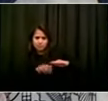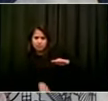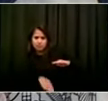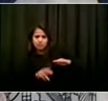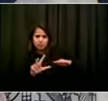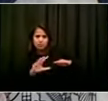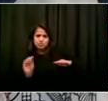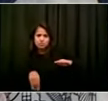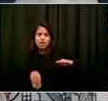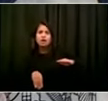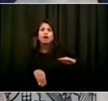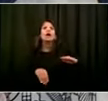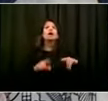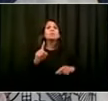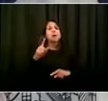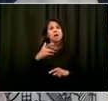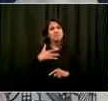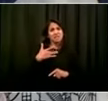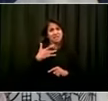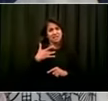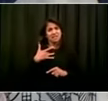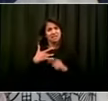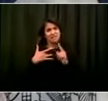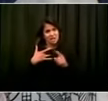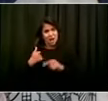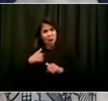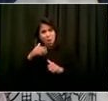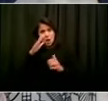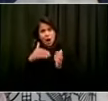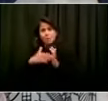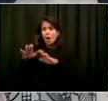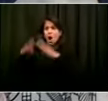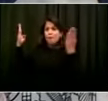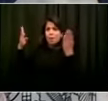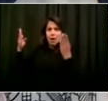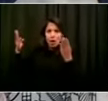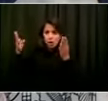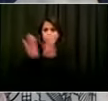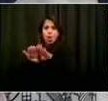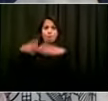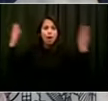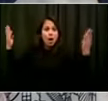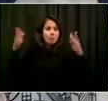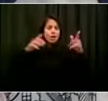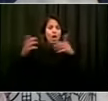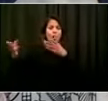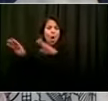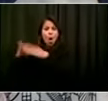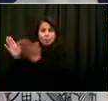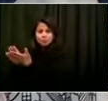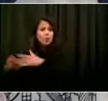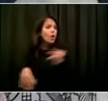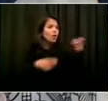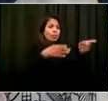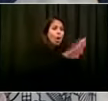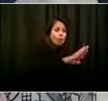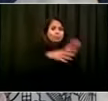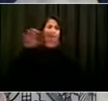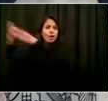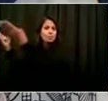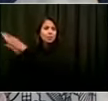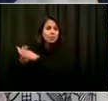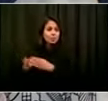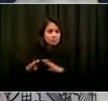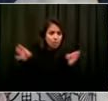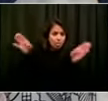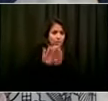wonder, how are you going to balance that 3% standard that you've set? Jeff, it's a good question.